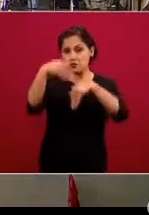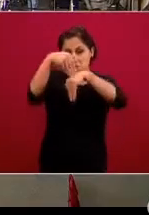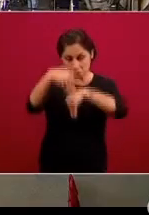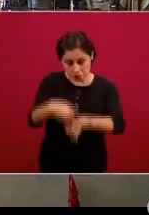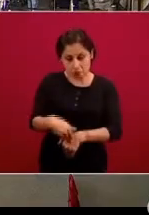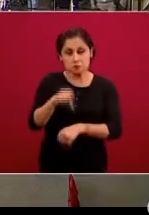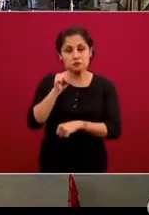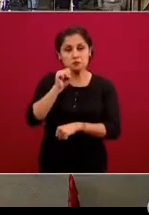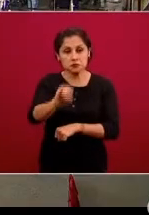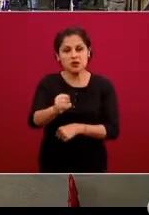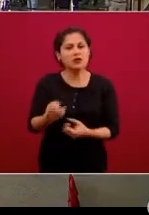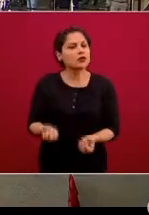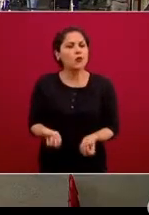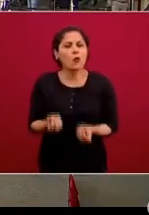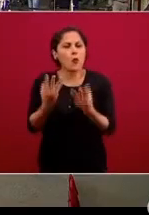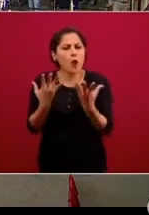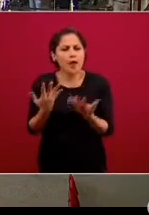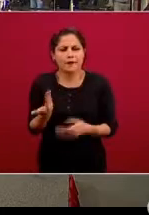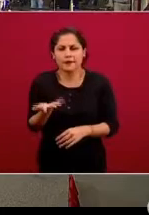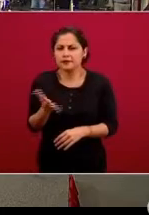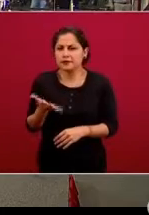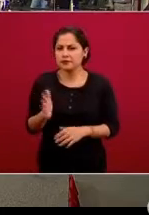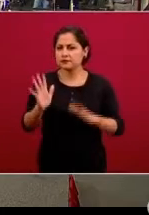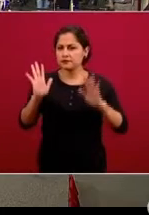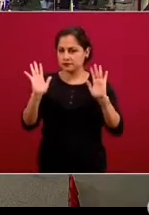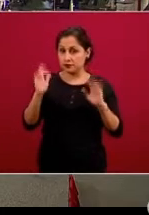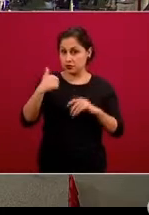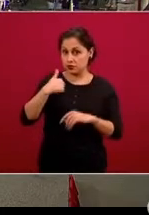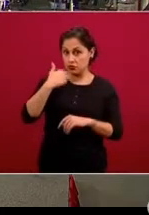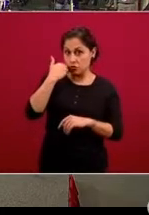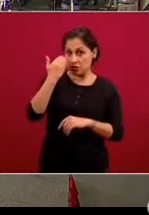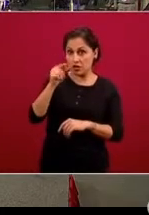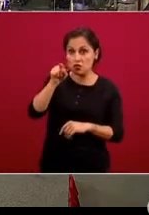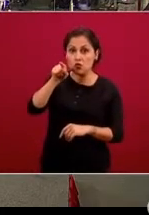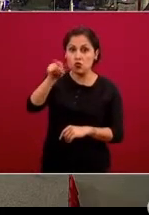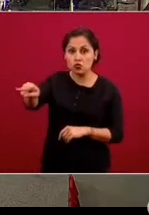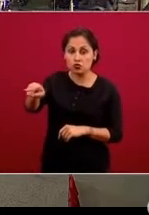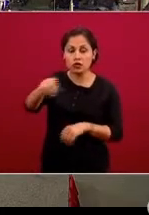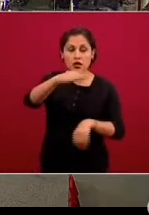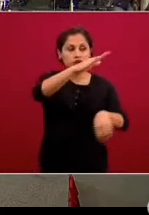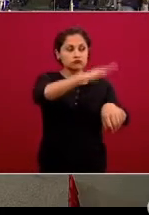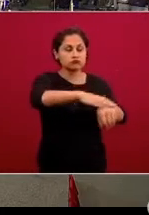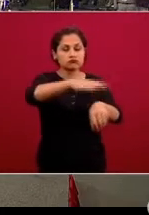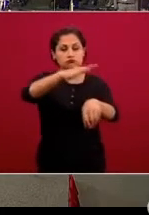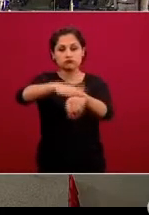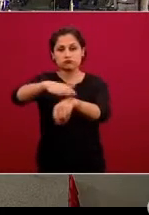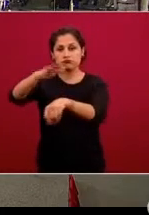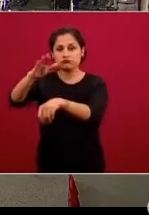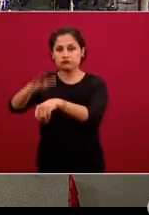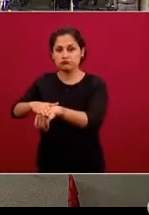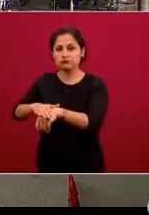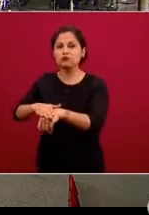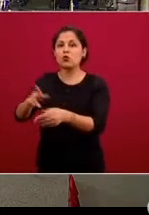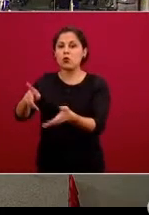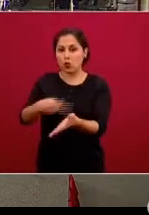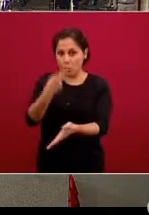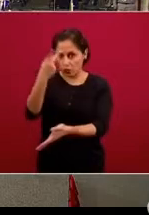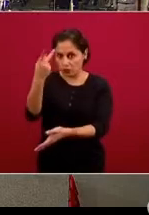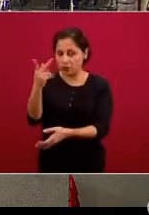is actually listening to you? And I would like you to address the nation again,